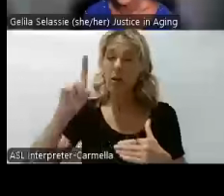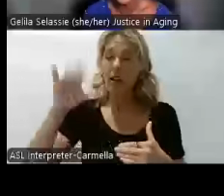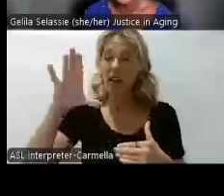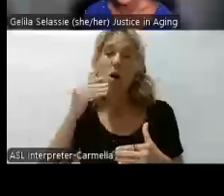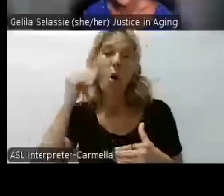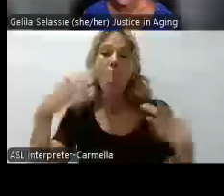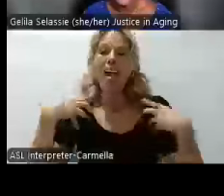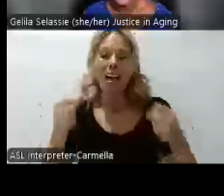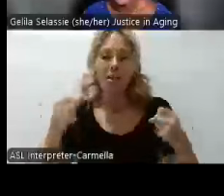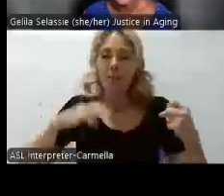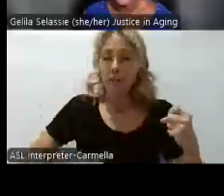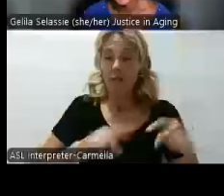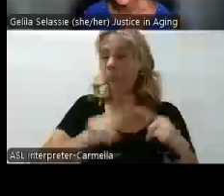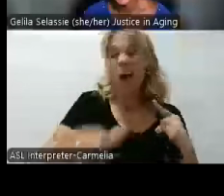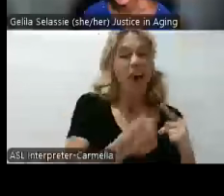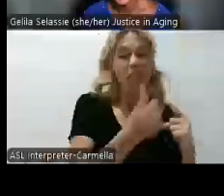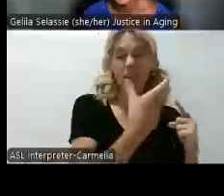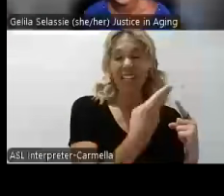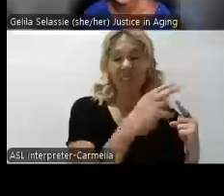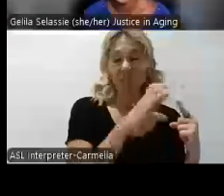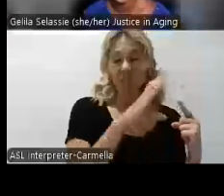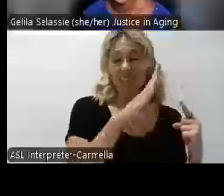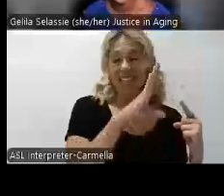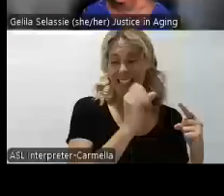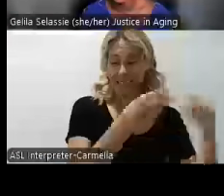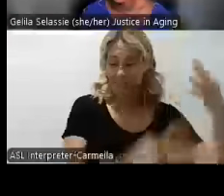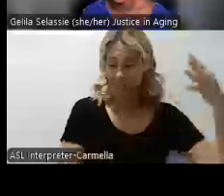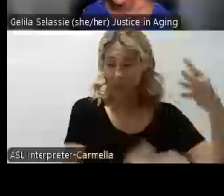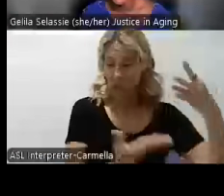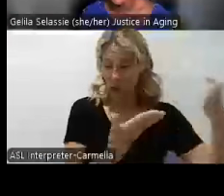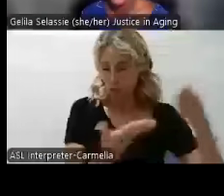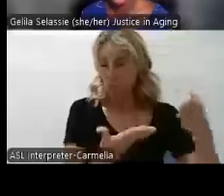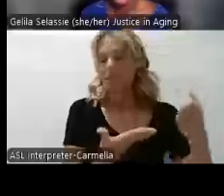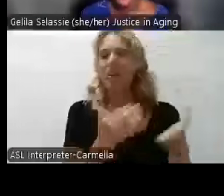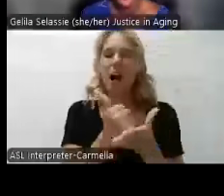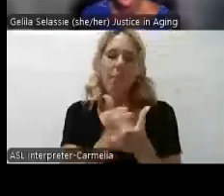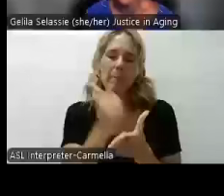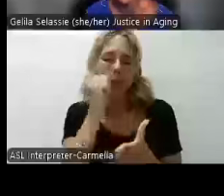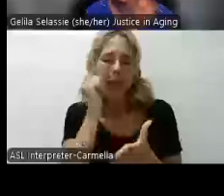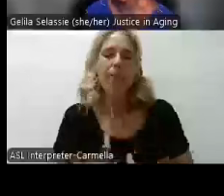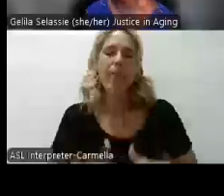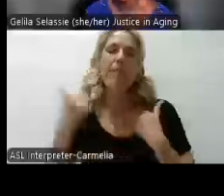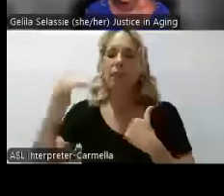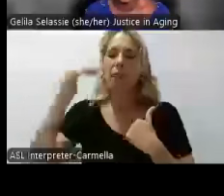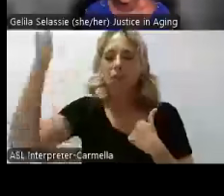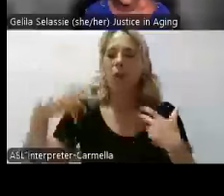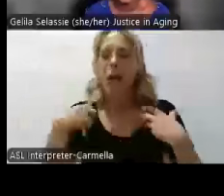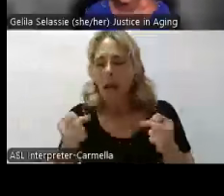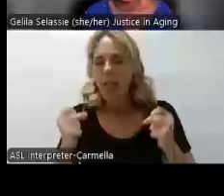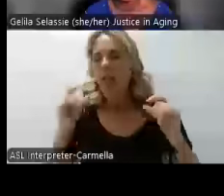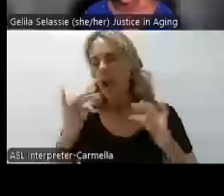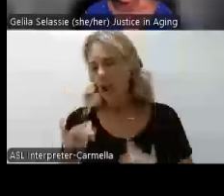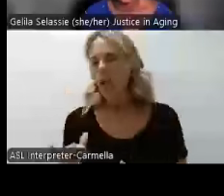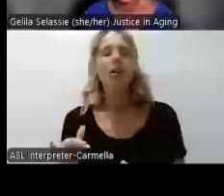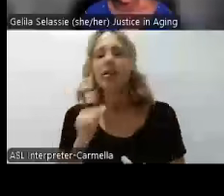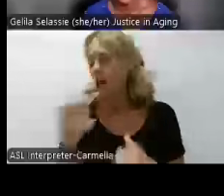benefit. But these other HCBS services, like assistance with activities of daily living and adult health, that's